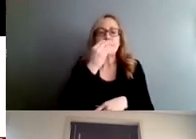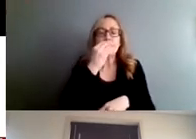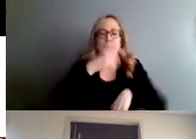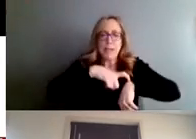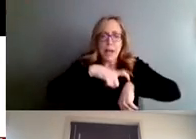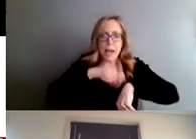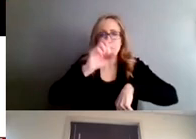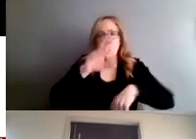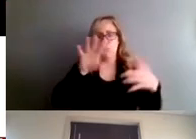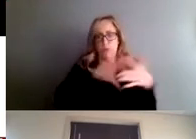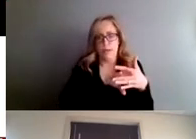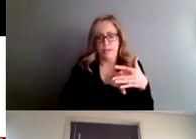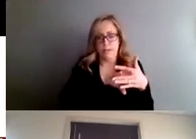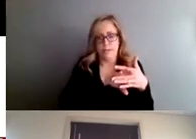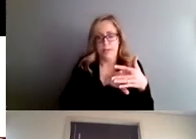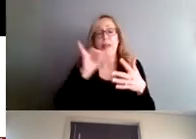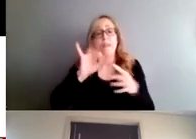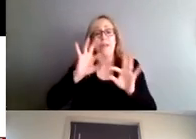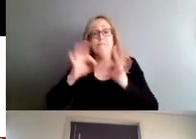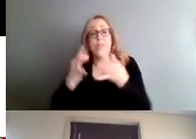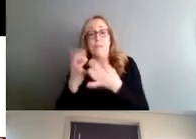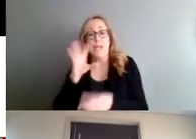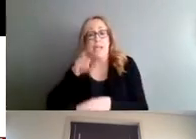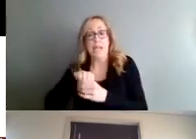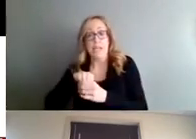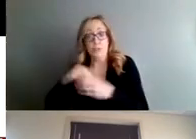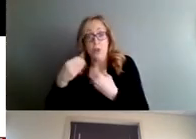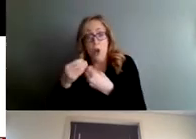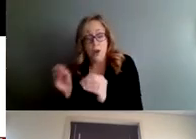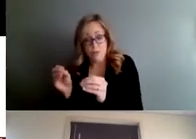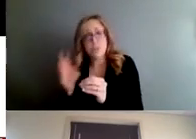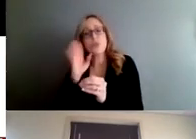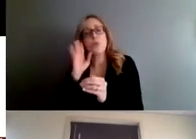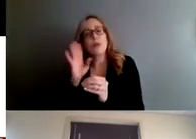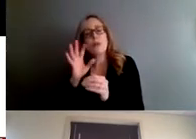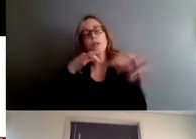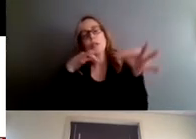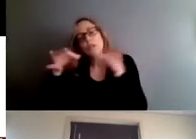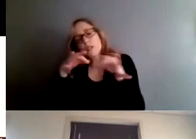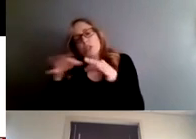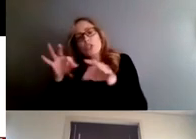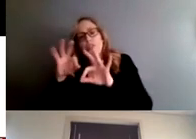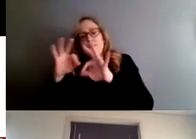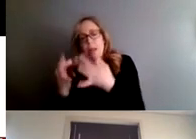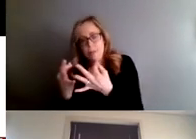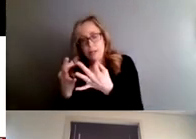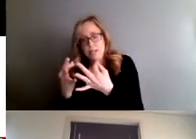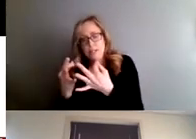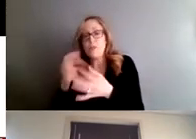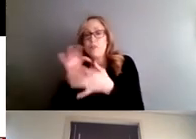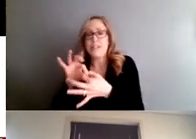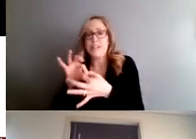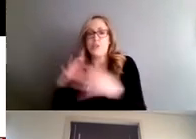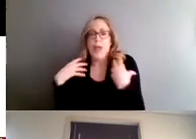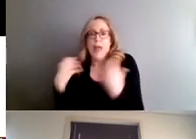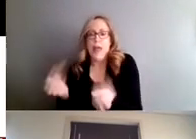then the other thing is through our family engagement office, we'll be orienting families again to the health protocols that